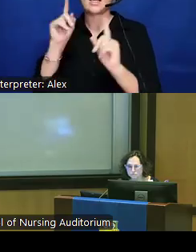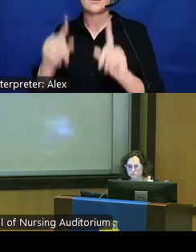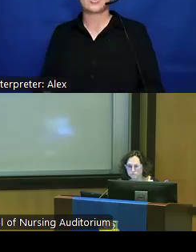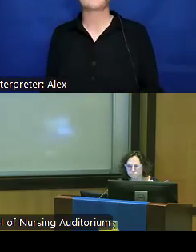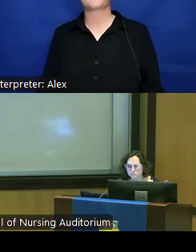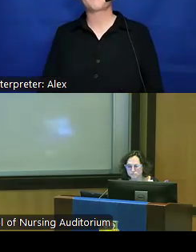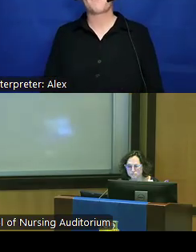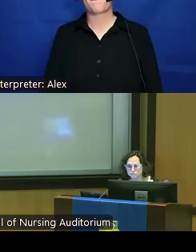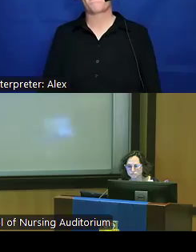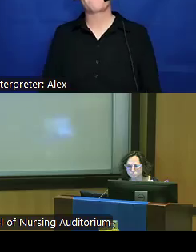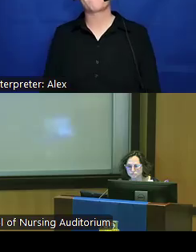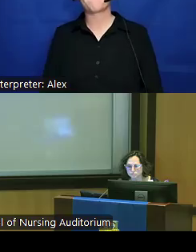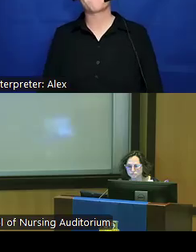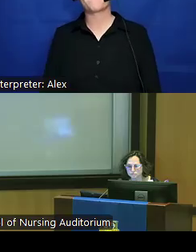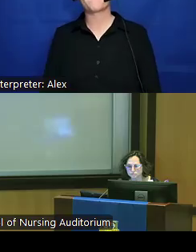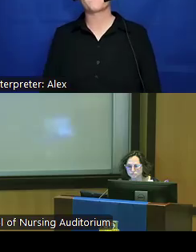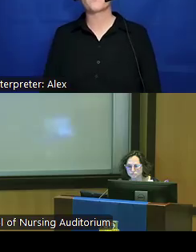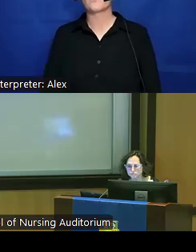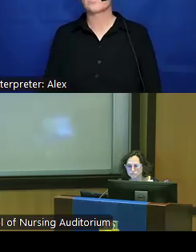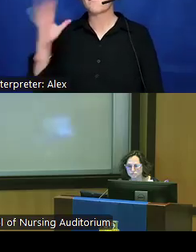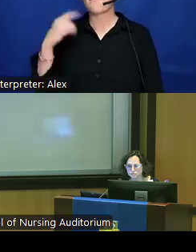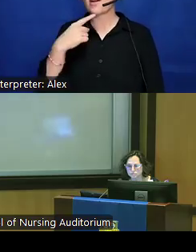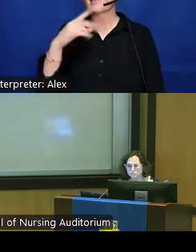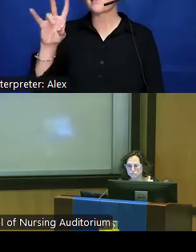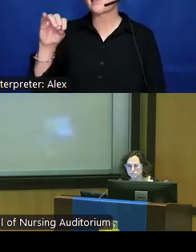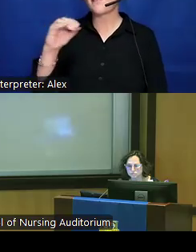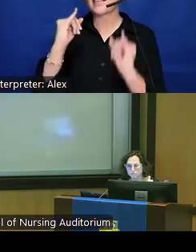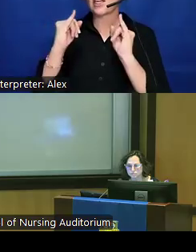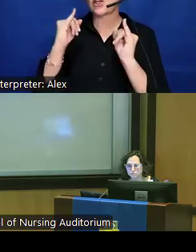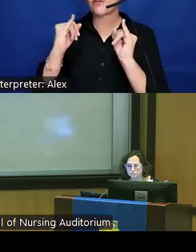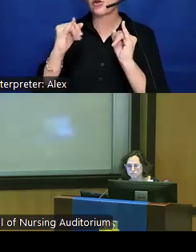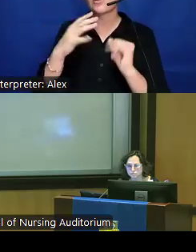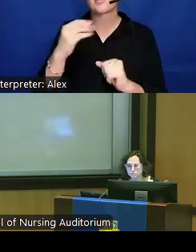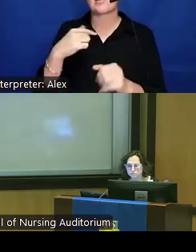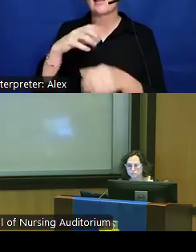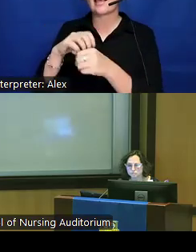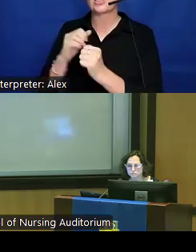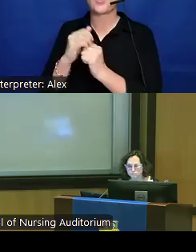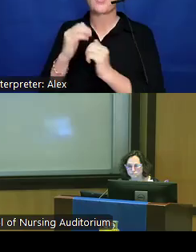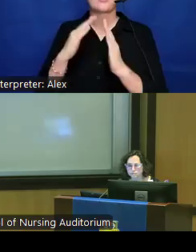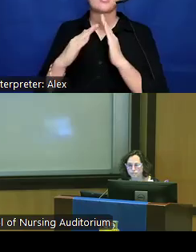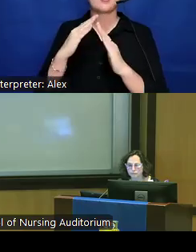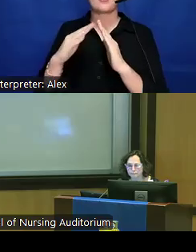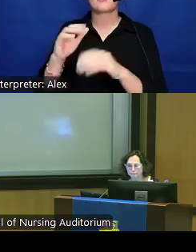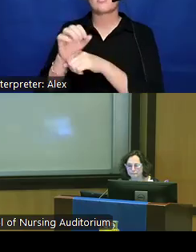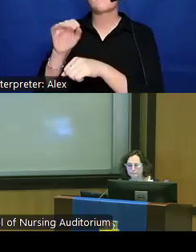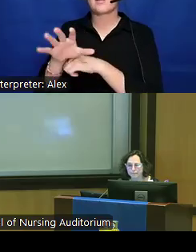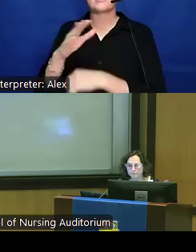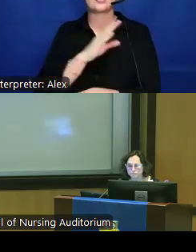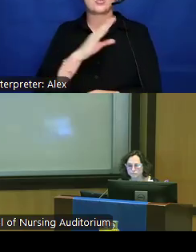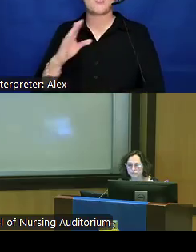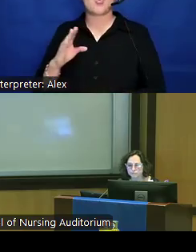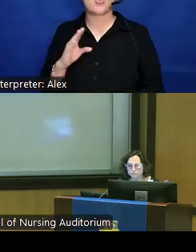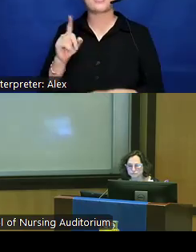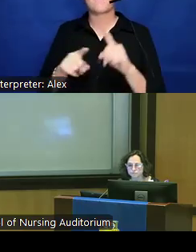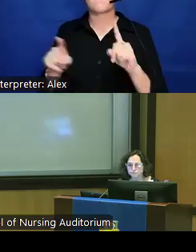you heard me talk about, those kind of 70 interviews, as well as engaging with community advisory boards that various colleagues had representing